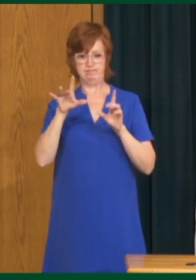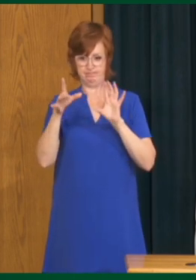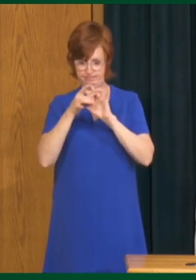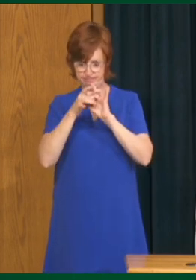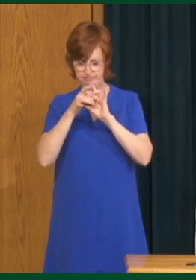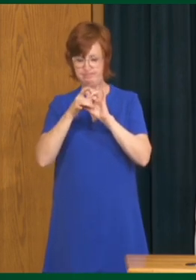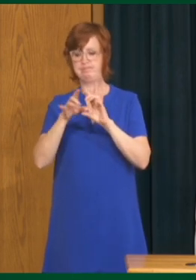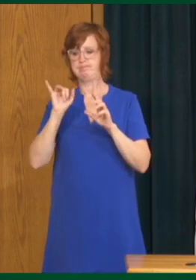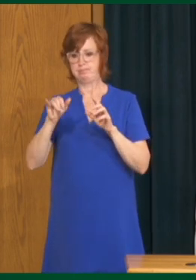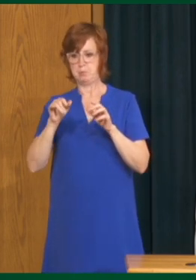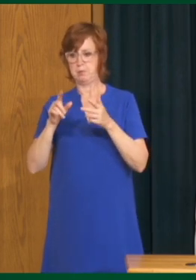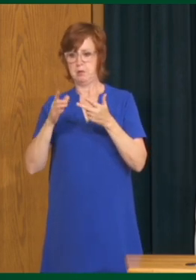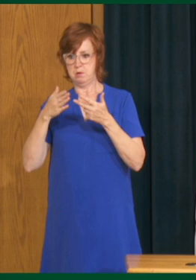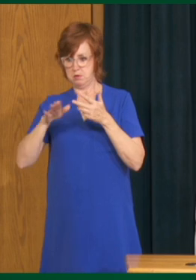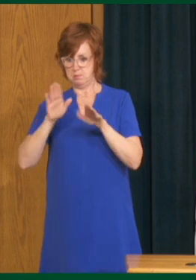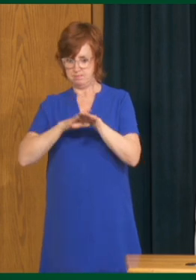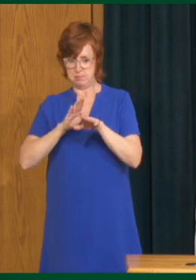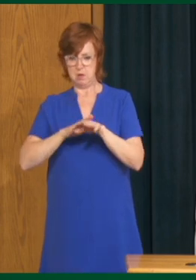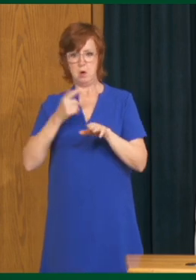we can